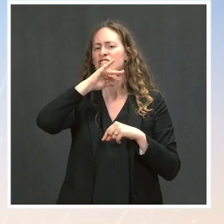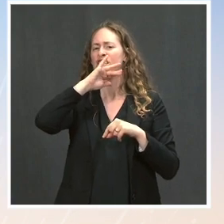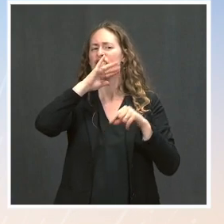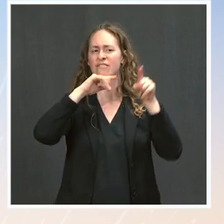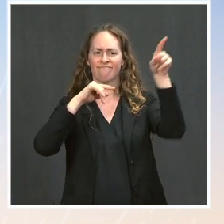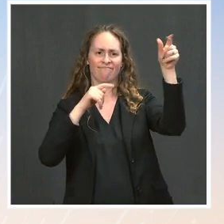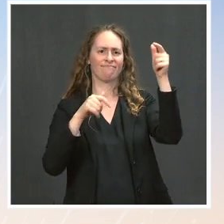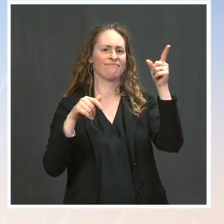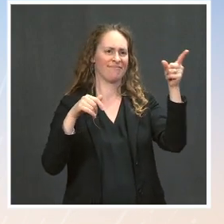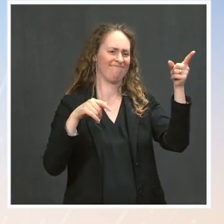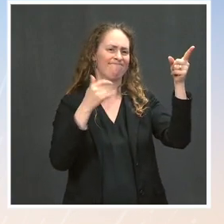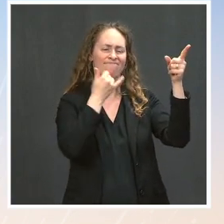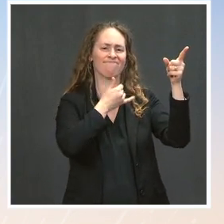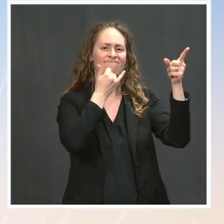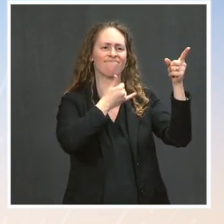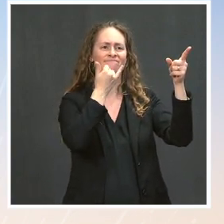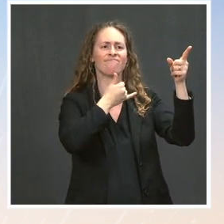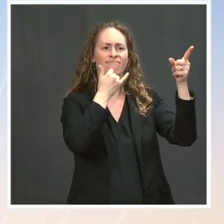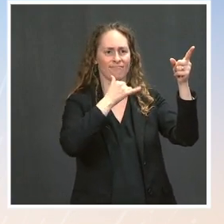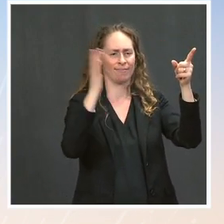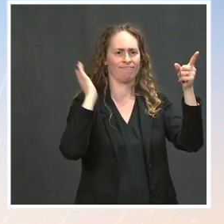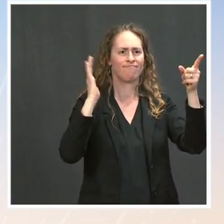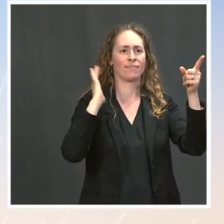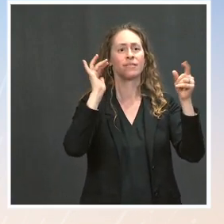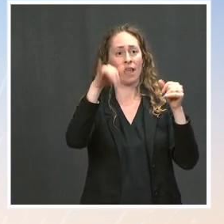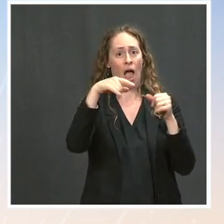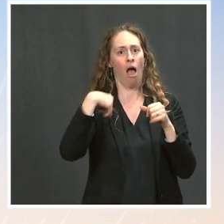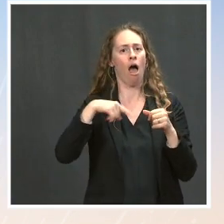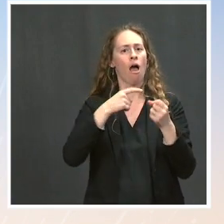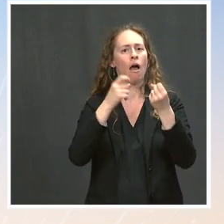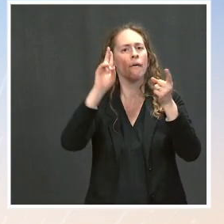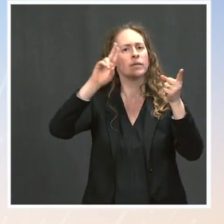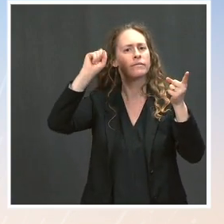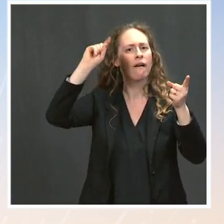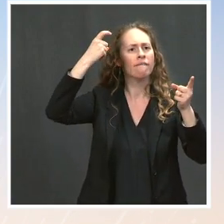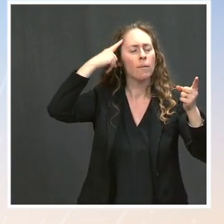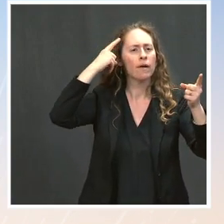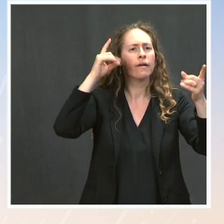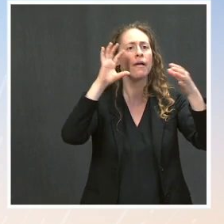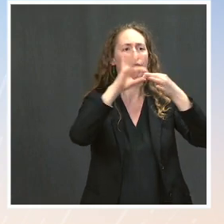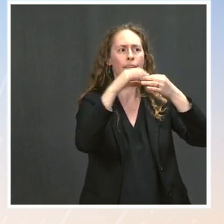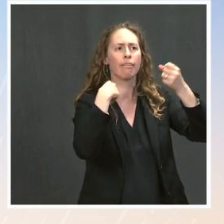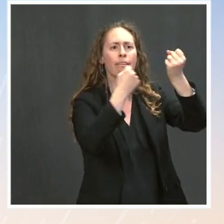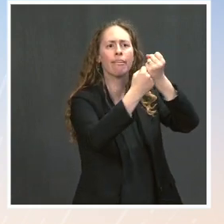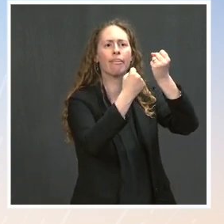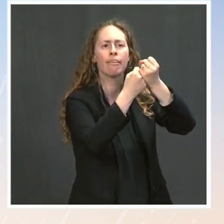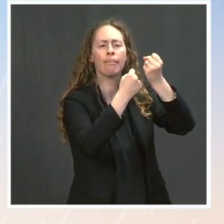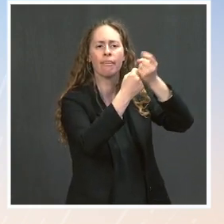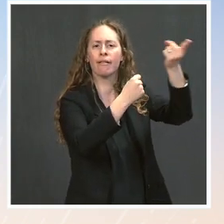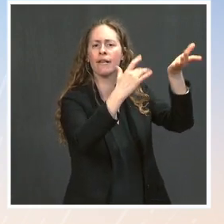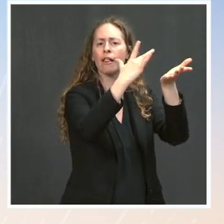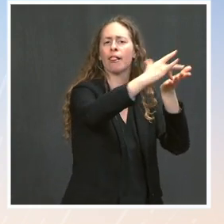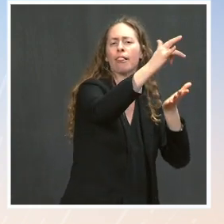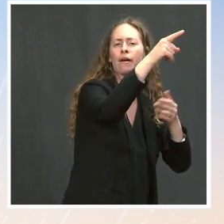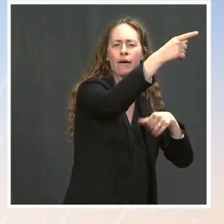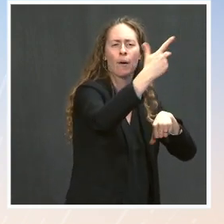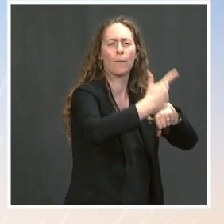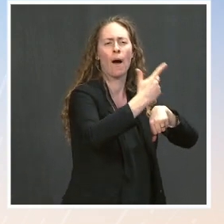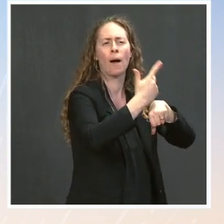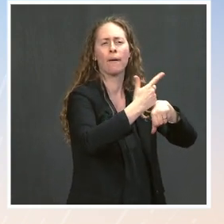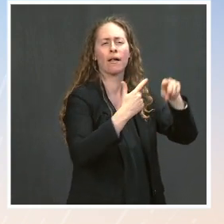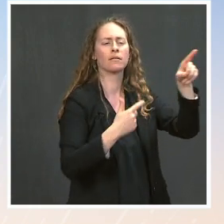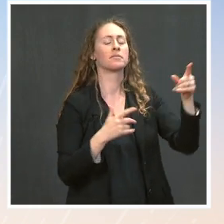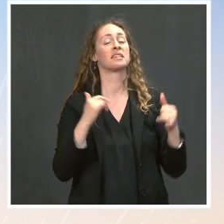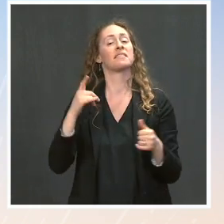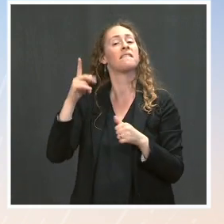U.S. government's commitment to support improvements in governance in Guatemala. And as the vice president's virtual bilat